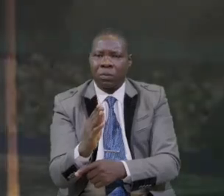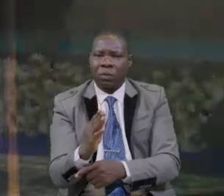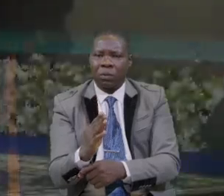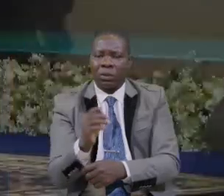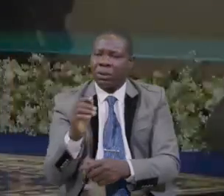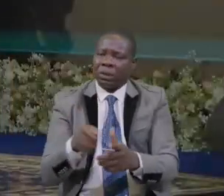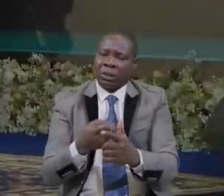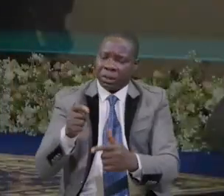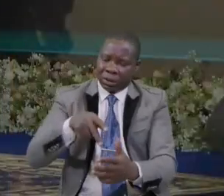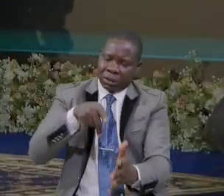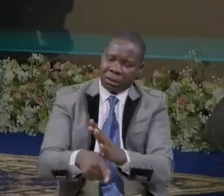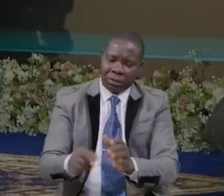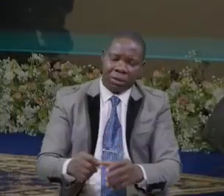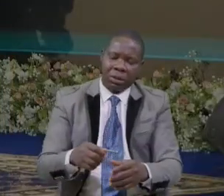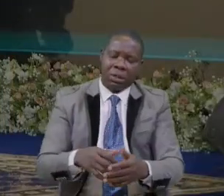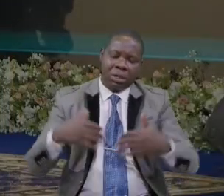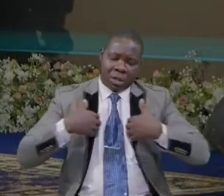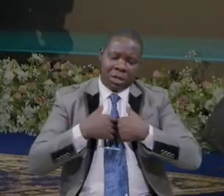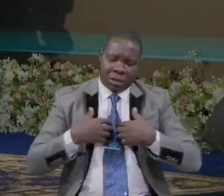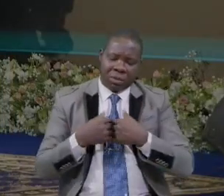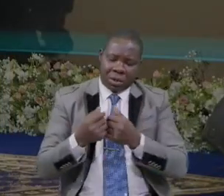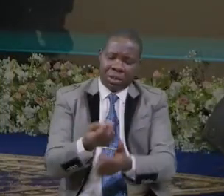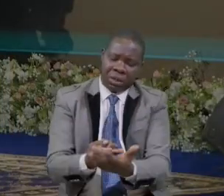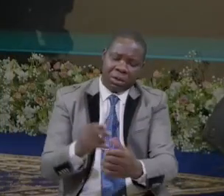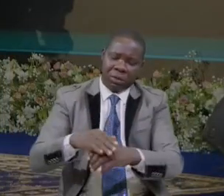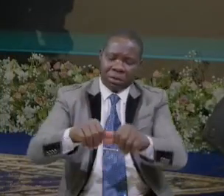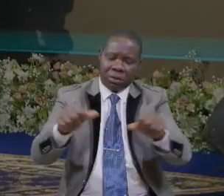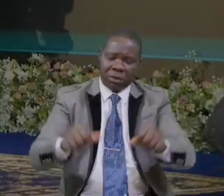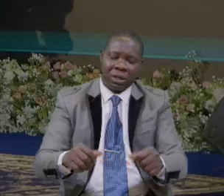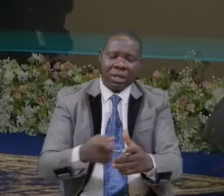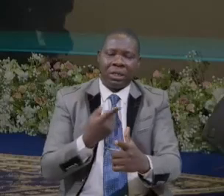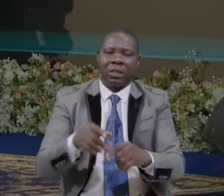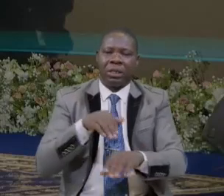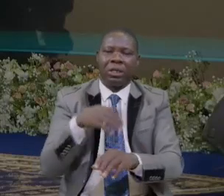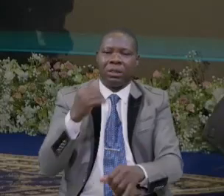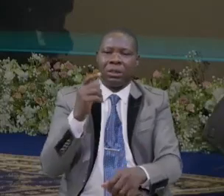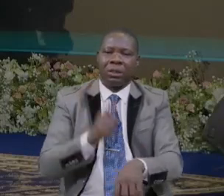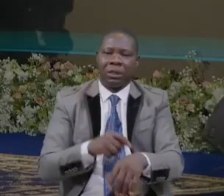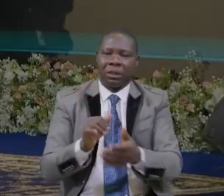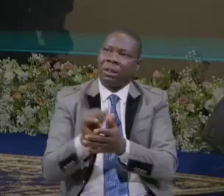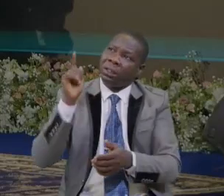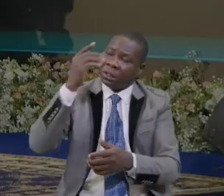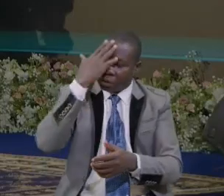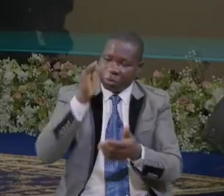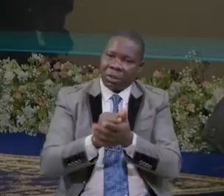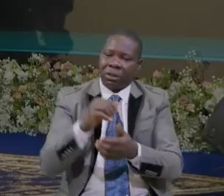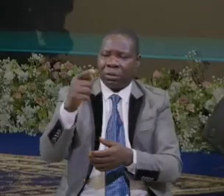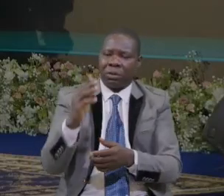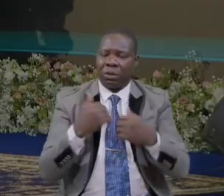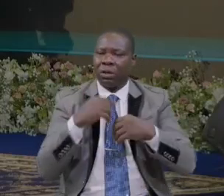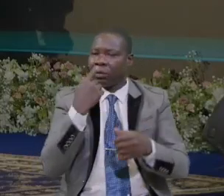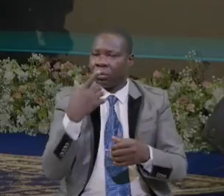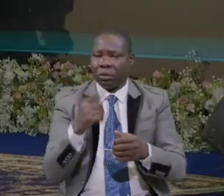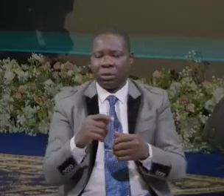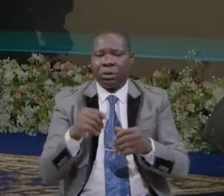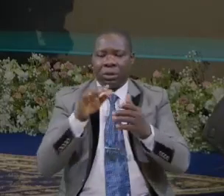altar. And then at the time that he knew that God had told the children of Israel, this is the time to call